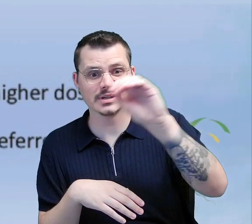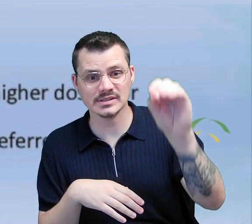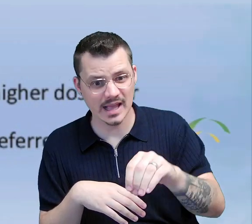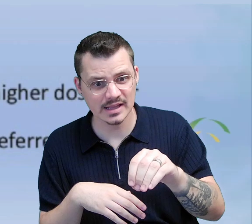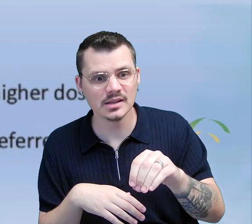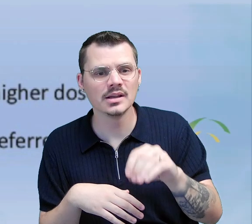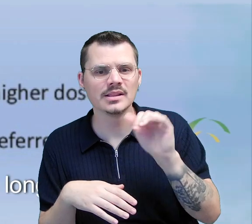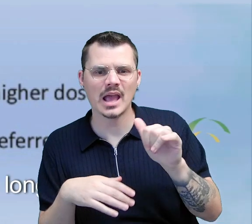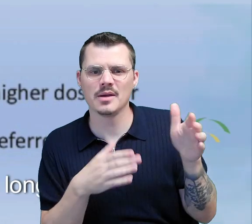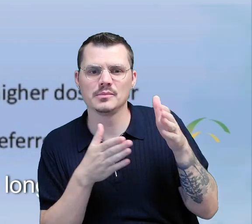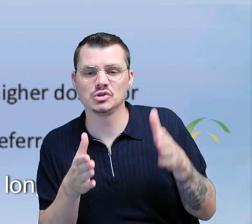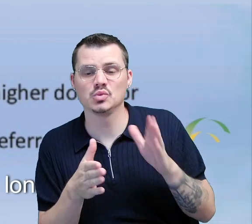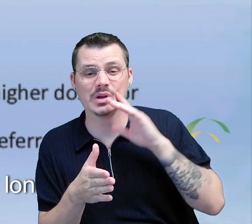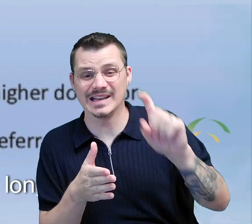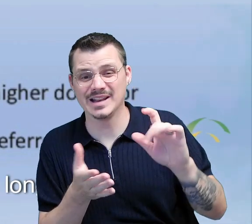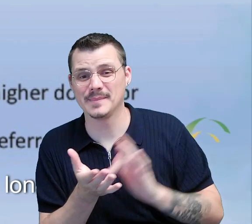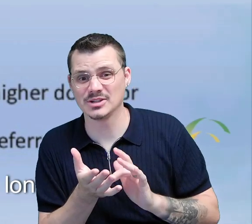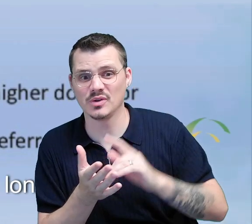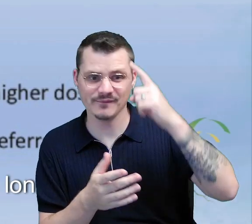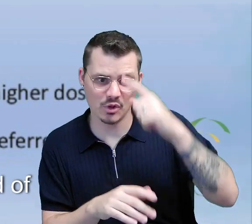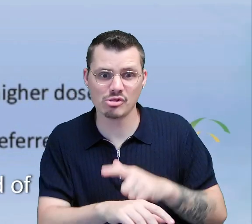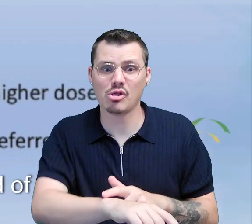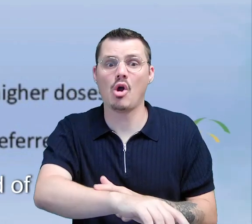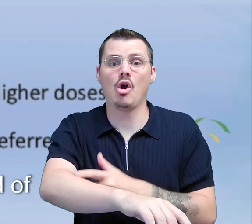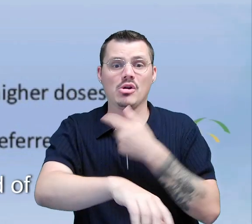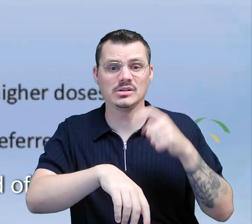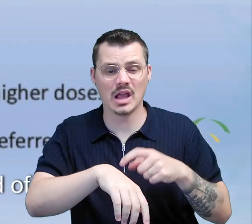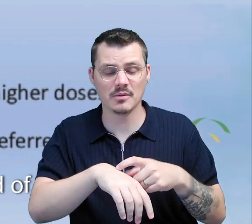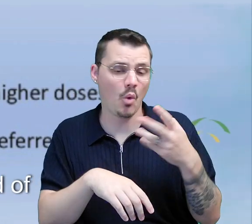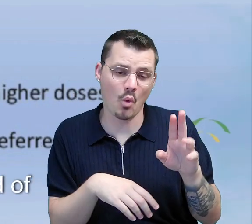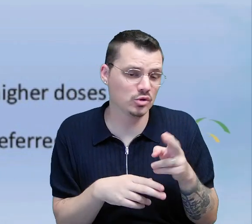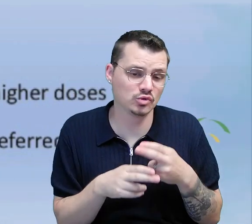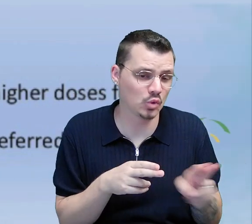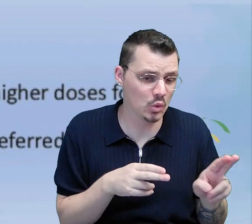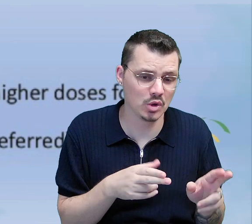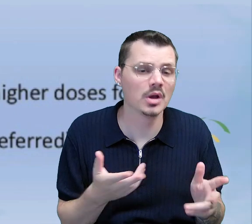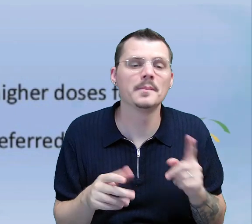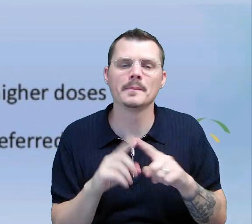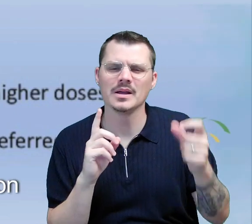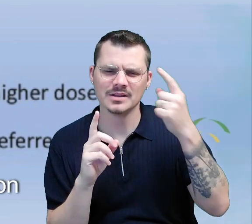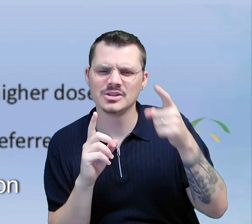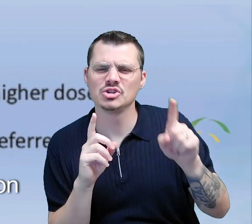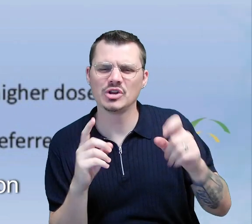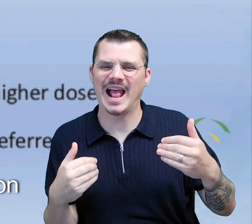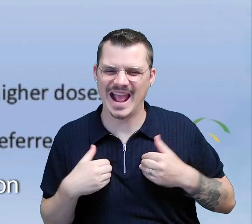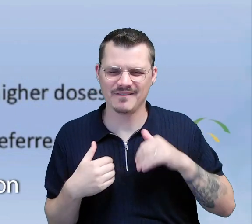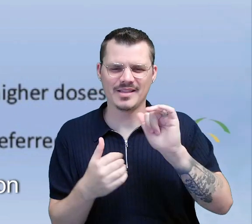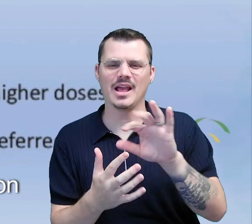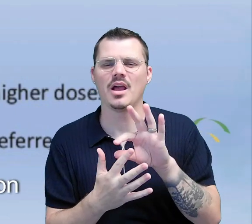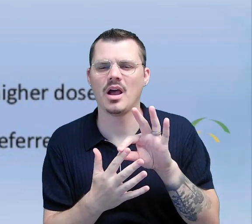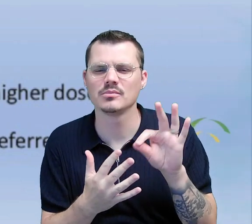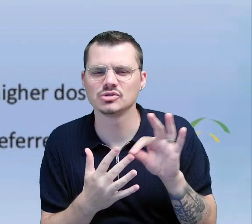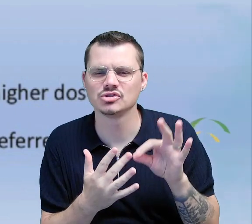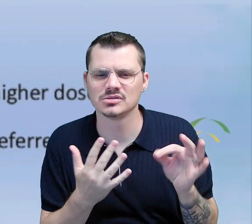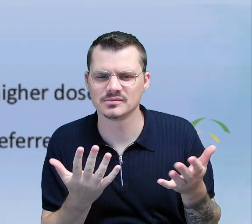100% sure that a person will need medicine for a long period of time or even a short period of time, but they should certainly have the